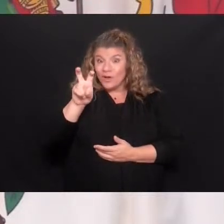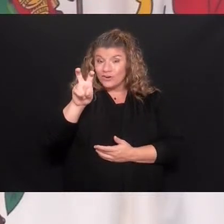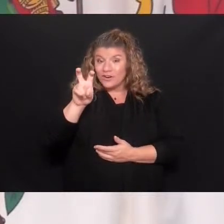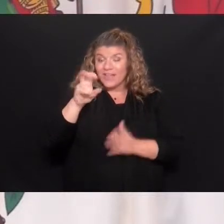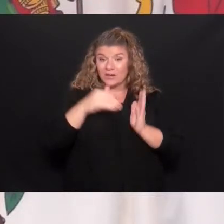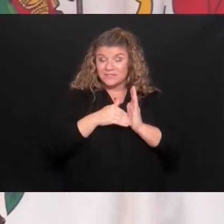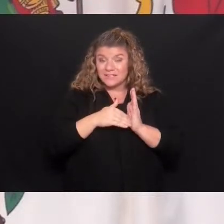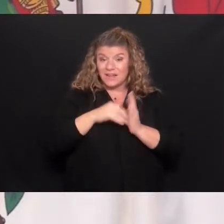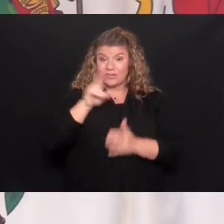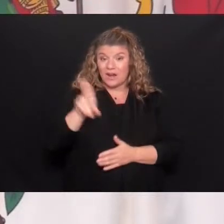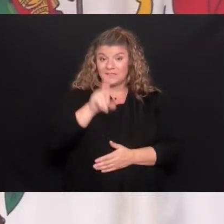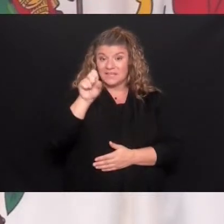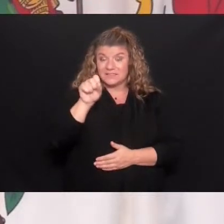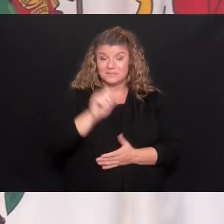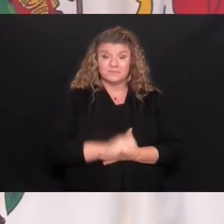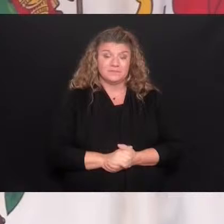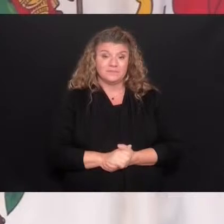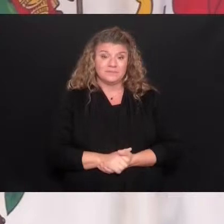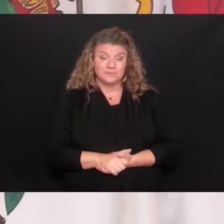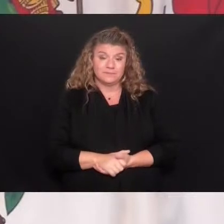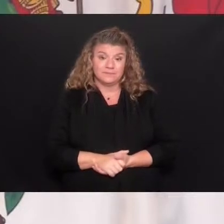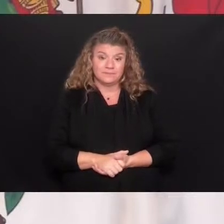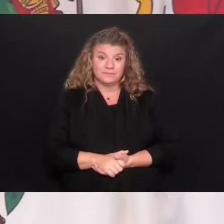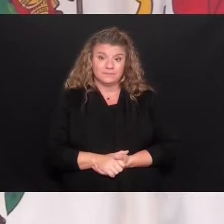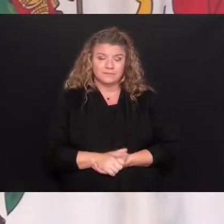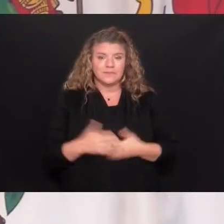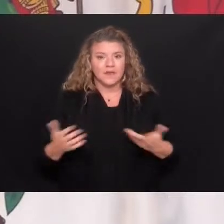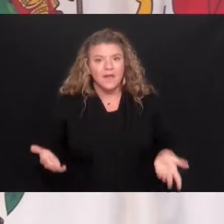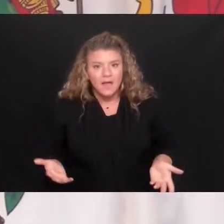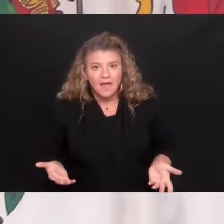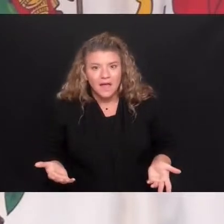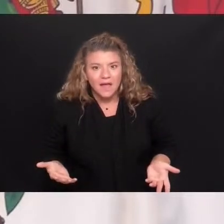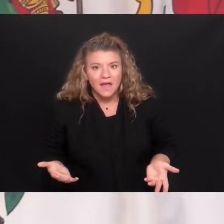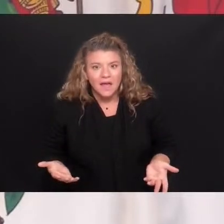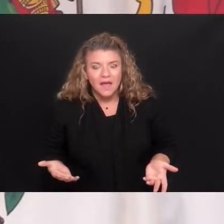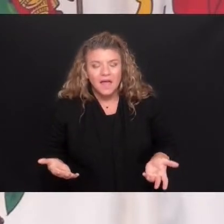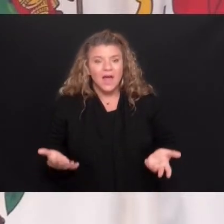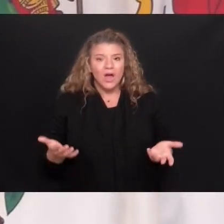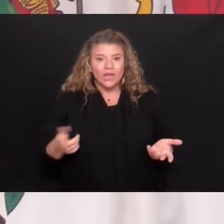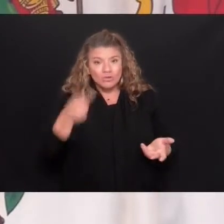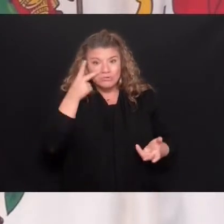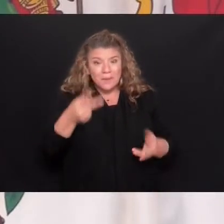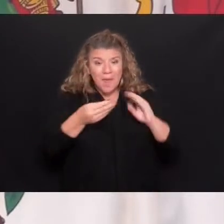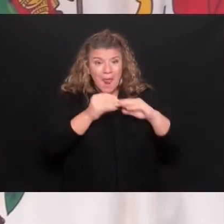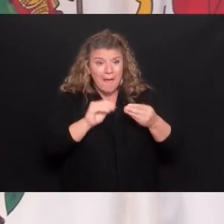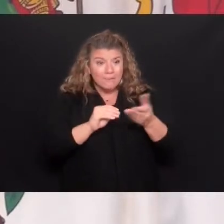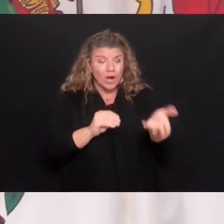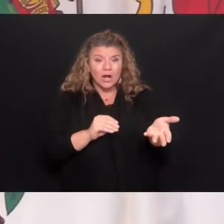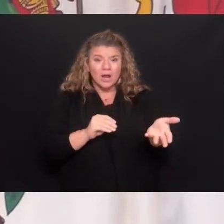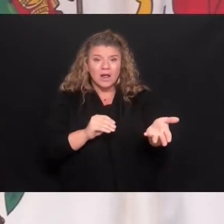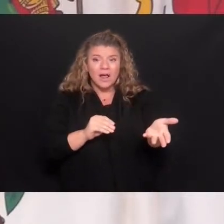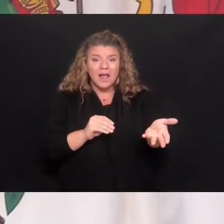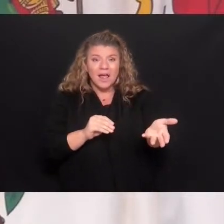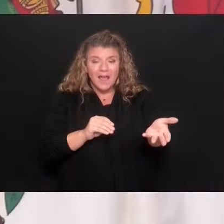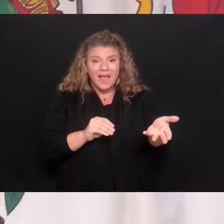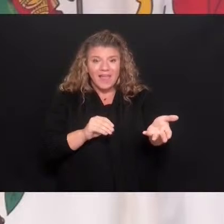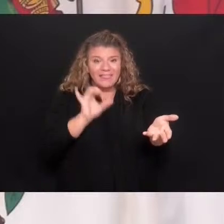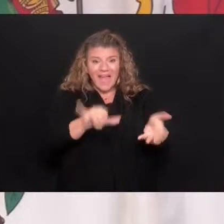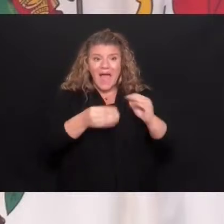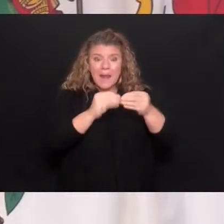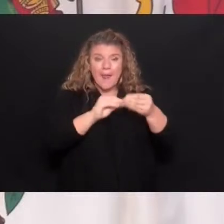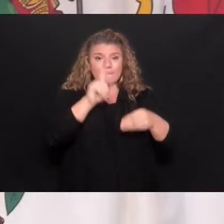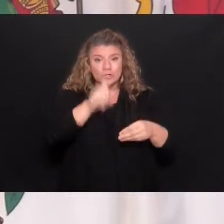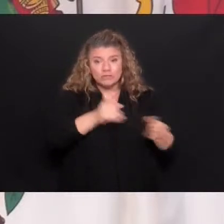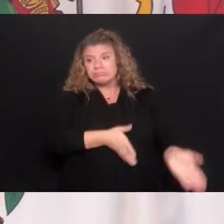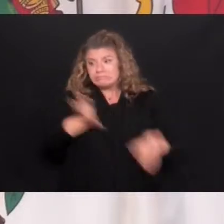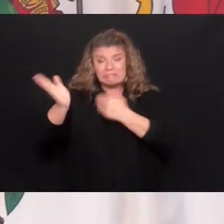200,000 in the United States. What's it going to take? What's it going to take for us to get our kids vaccinated? What's